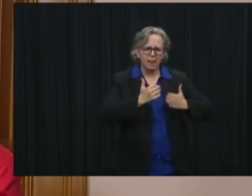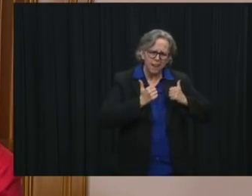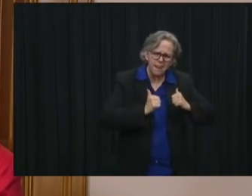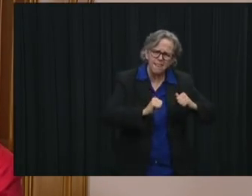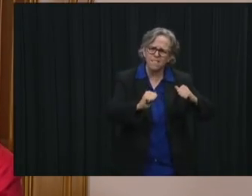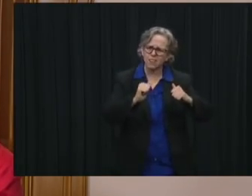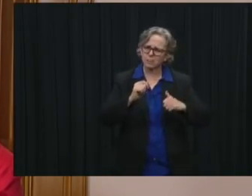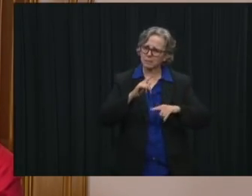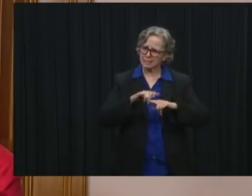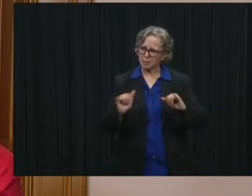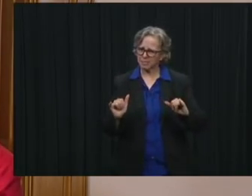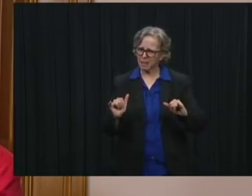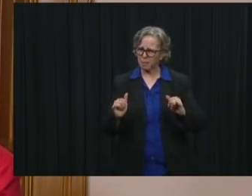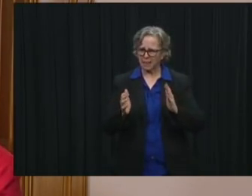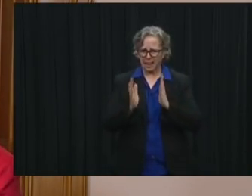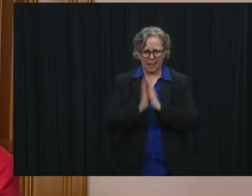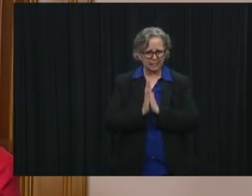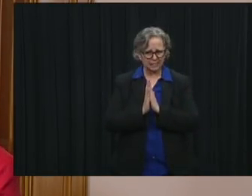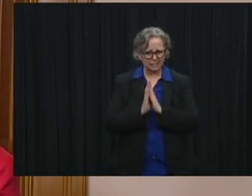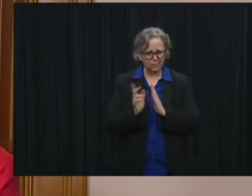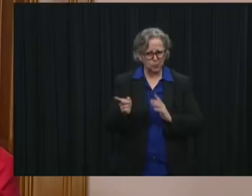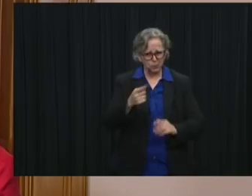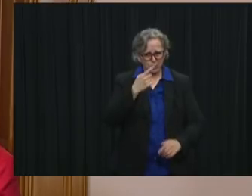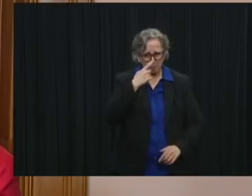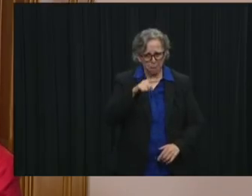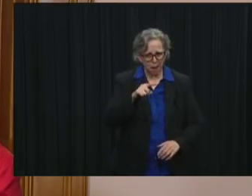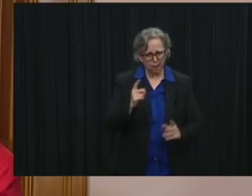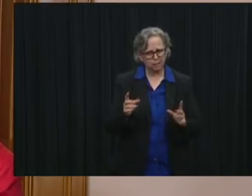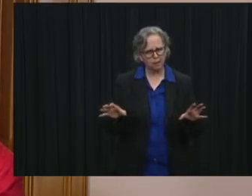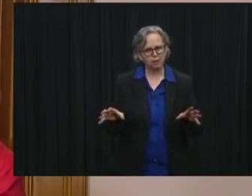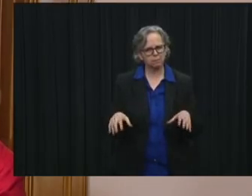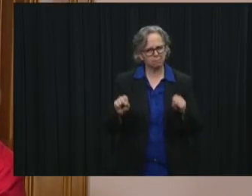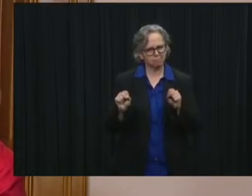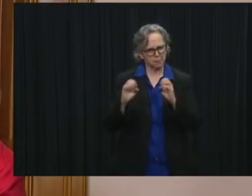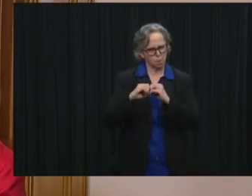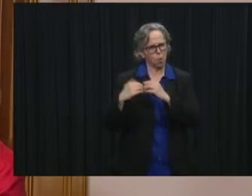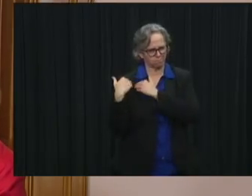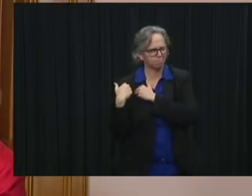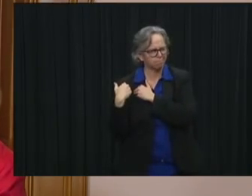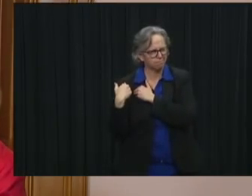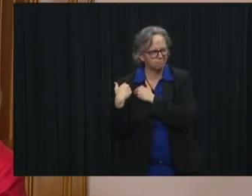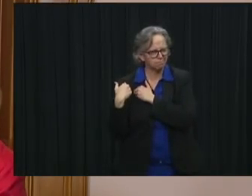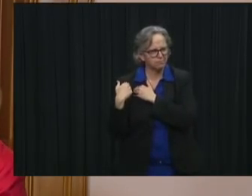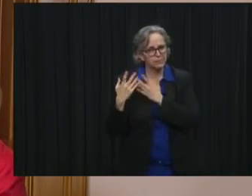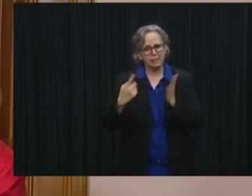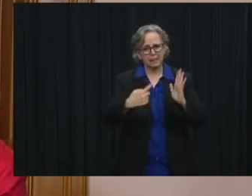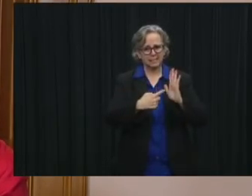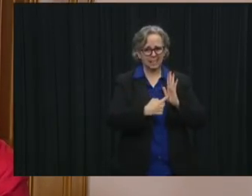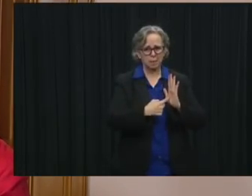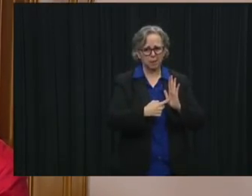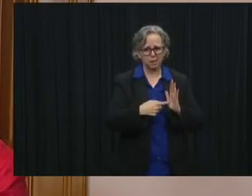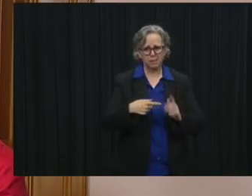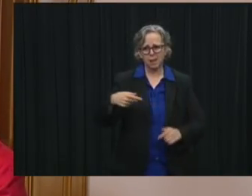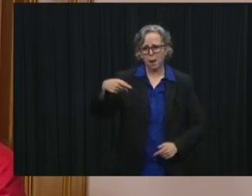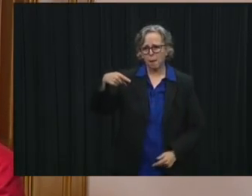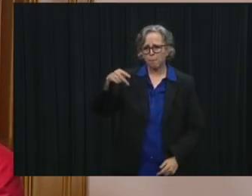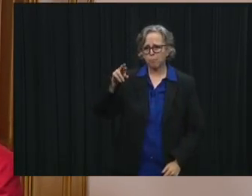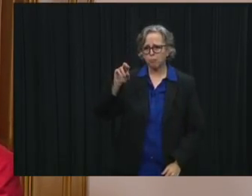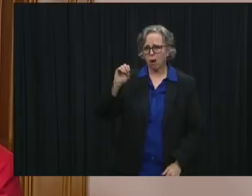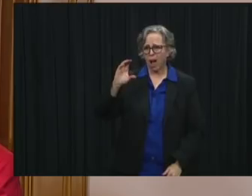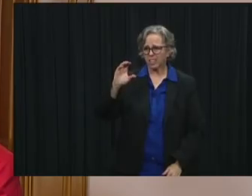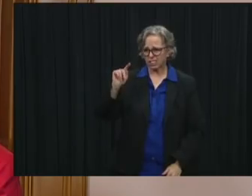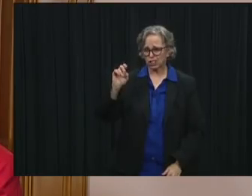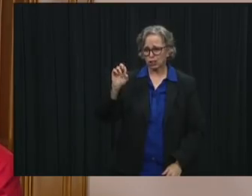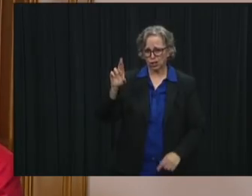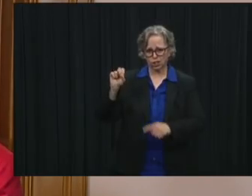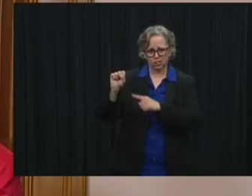do more, and I'll just give one example. Cincinnati-based Procter & Gamble CEO David Taylor